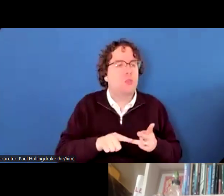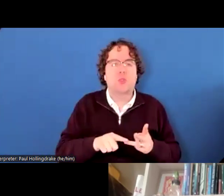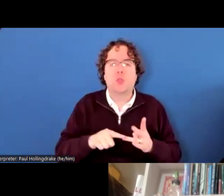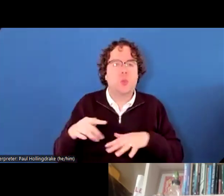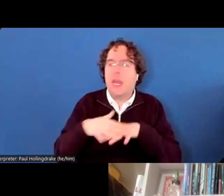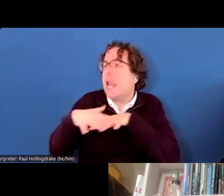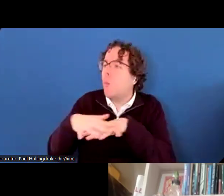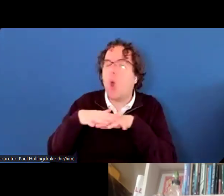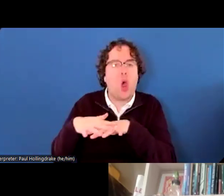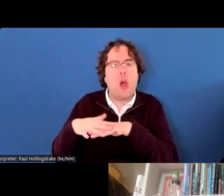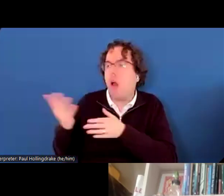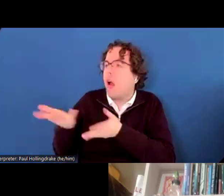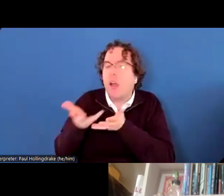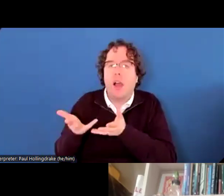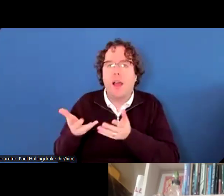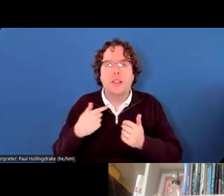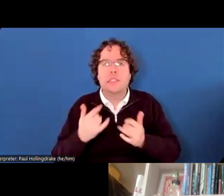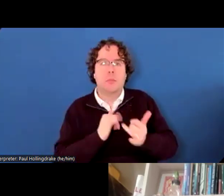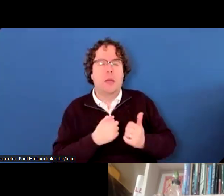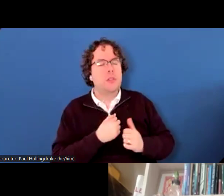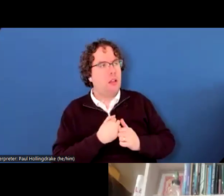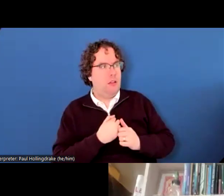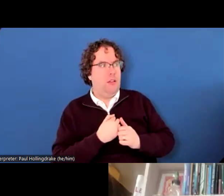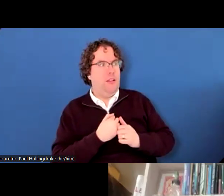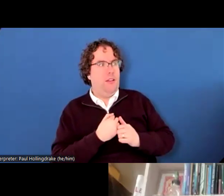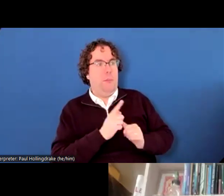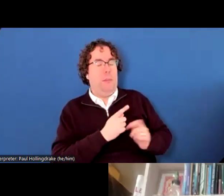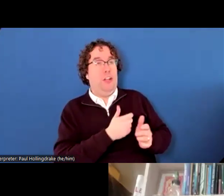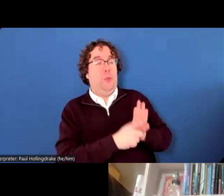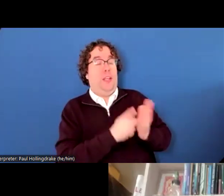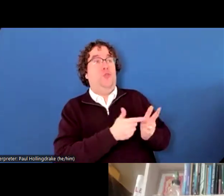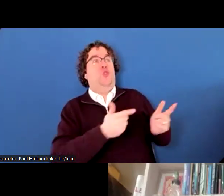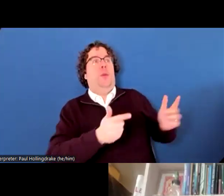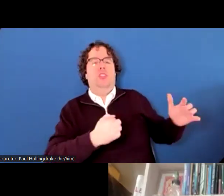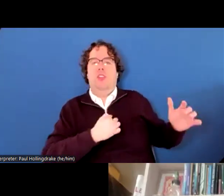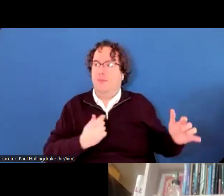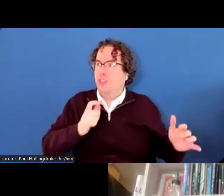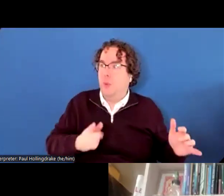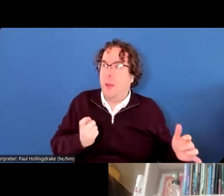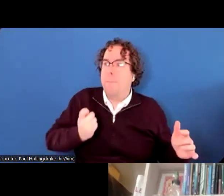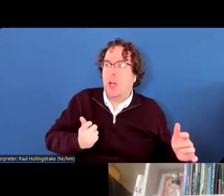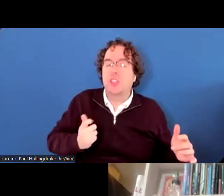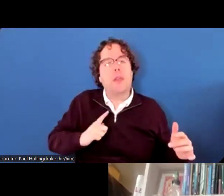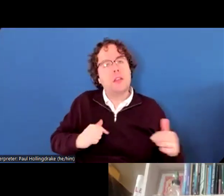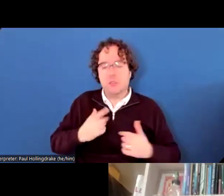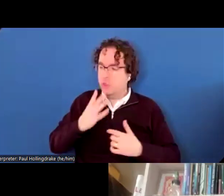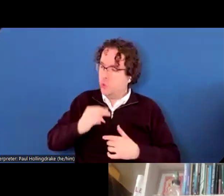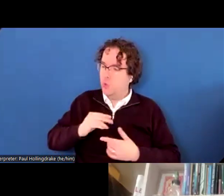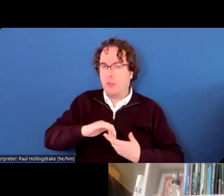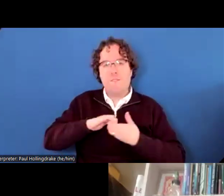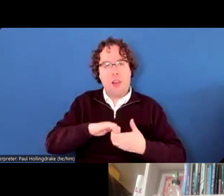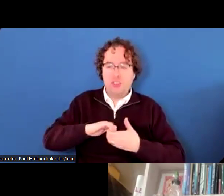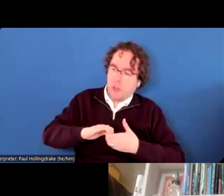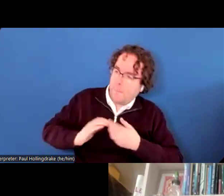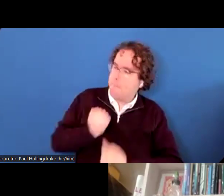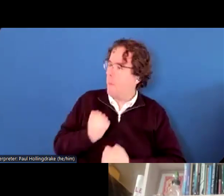are doing so much. I'm not doing as much because was shaping it in a really different way. And I think that's one of the